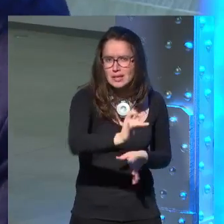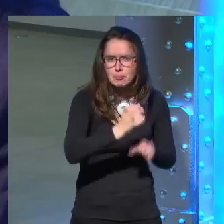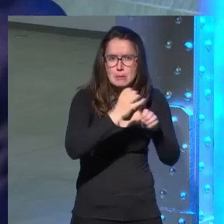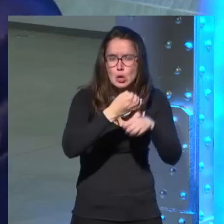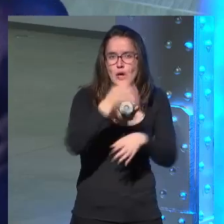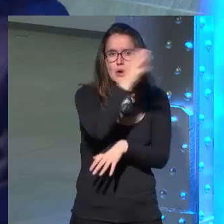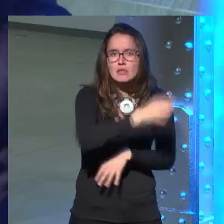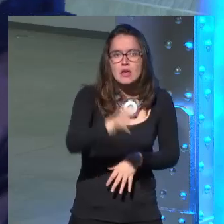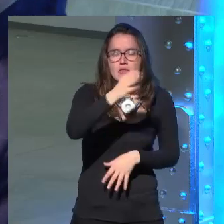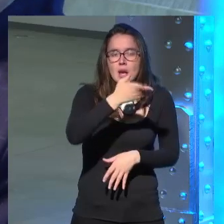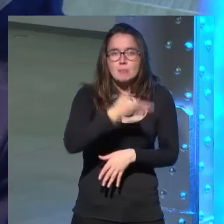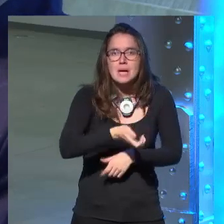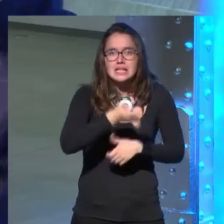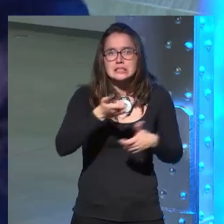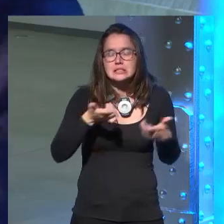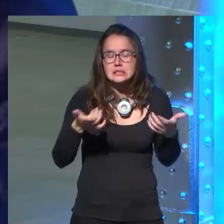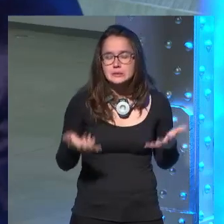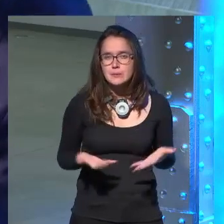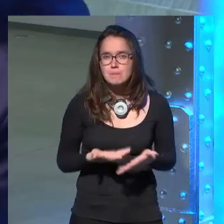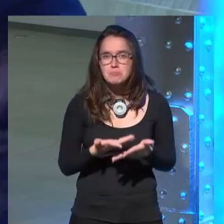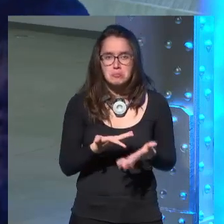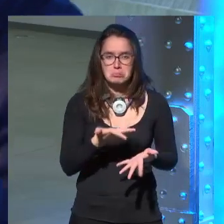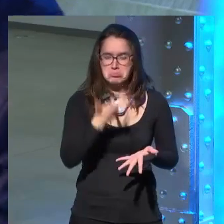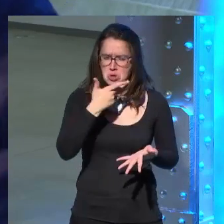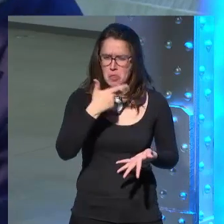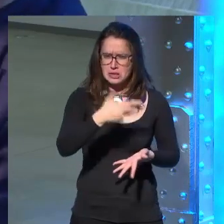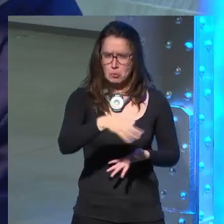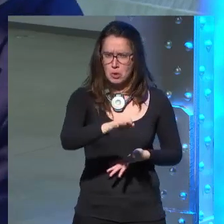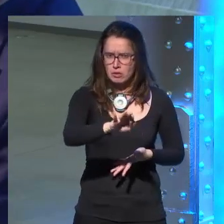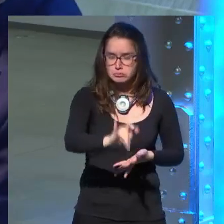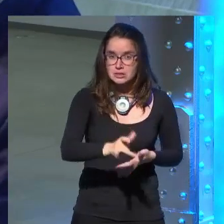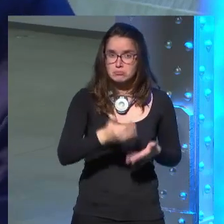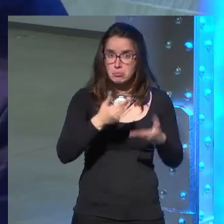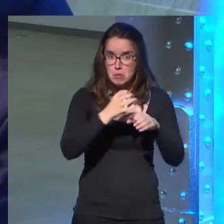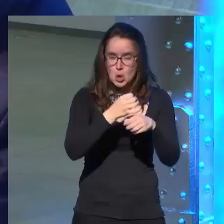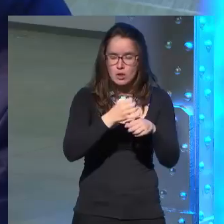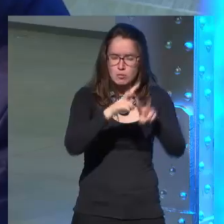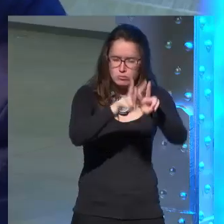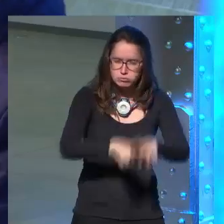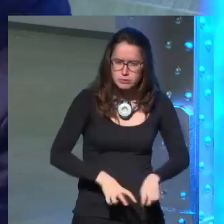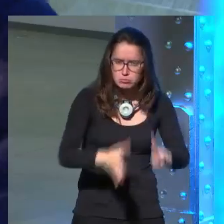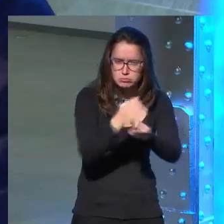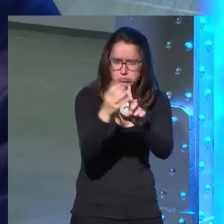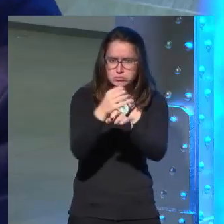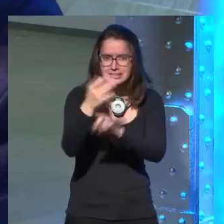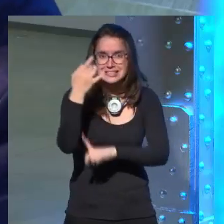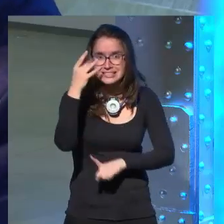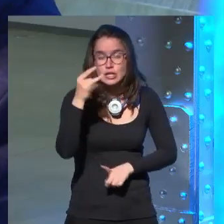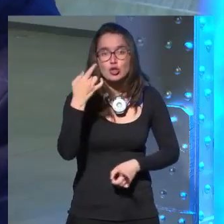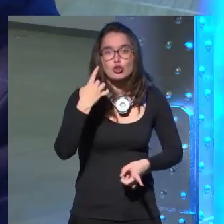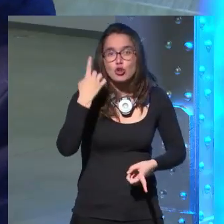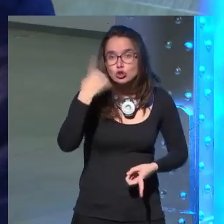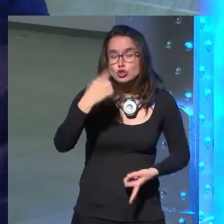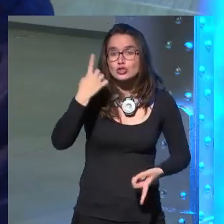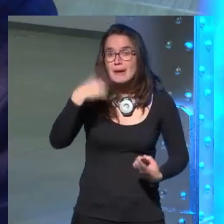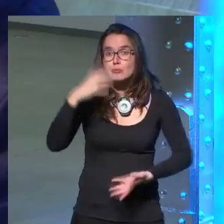why the likes of Richard Dawkins, you know, we've given an explanation. We know how animals evolve. We know the mechanism.